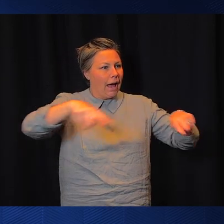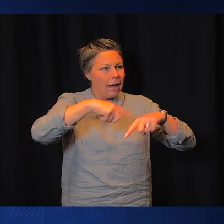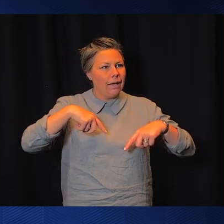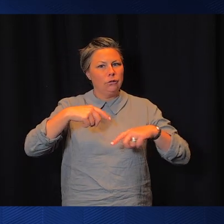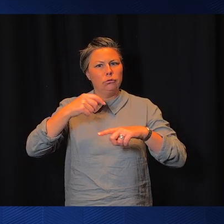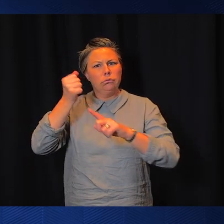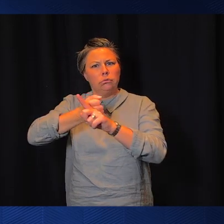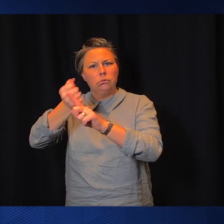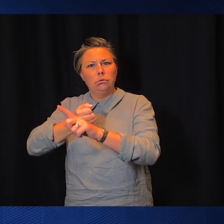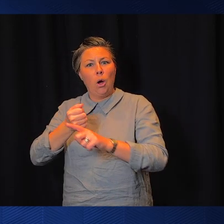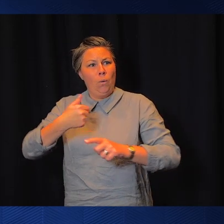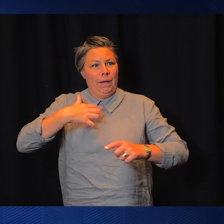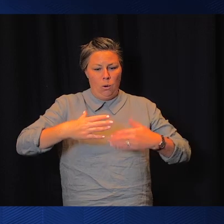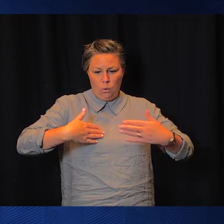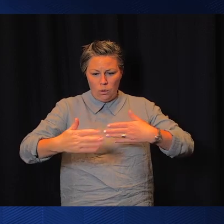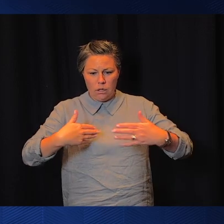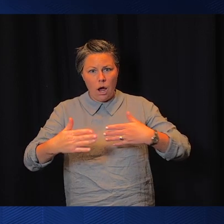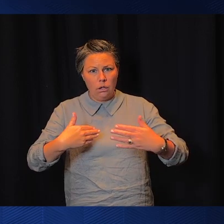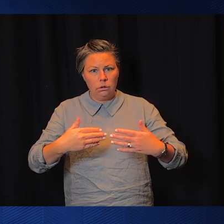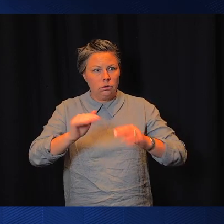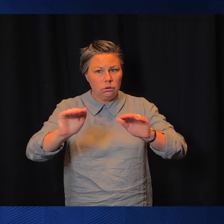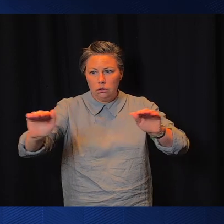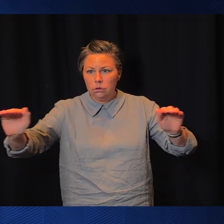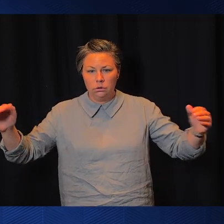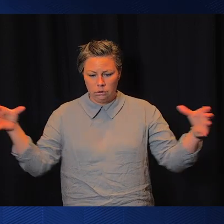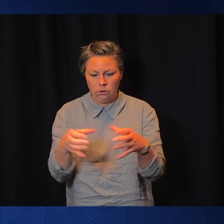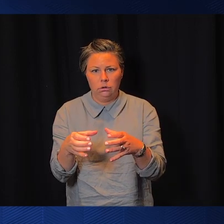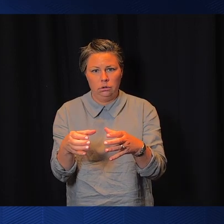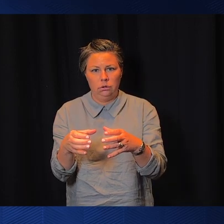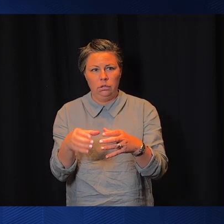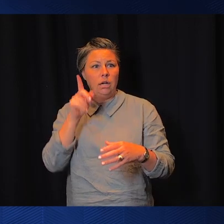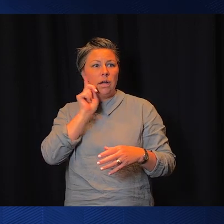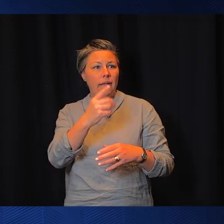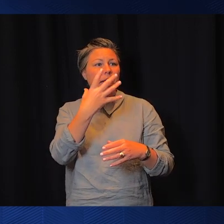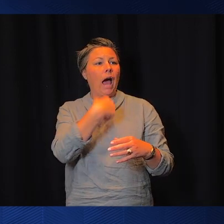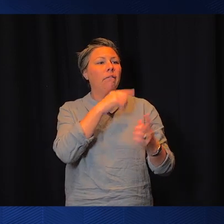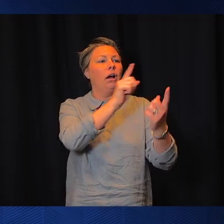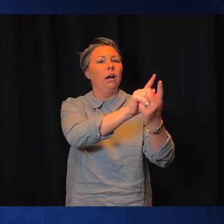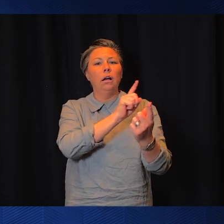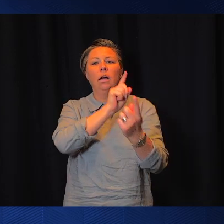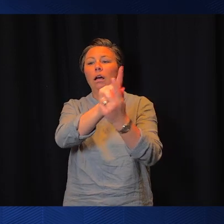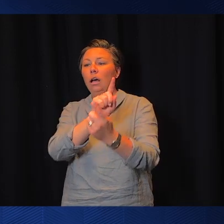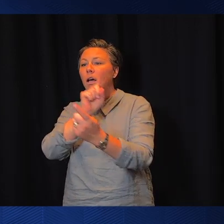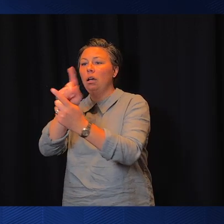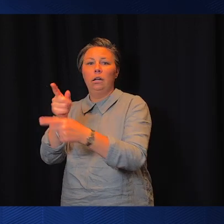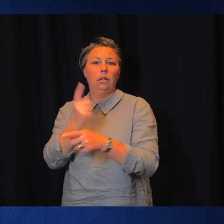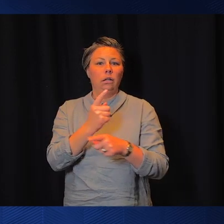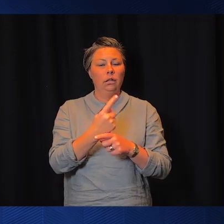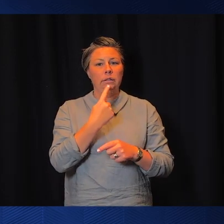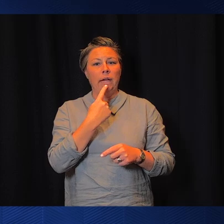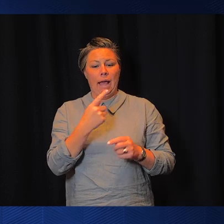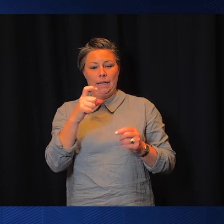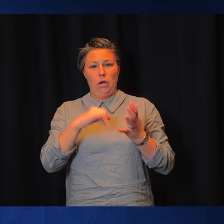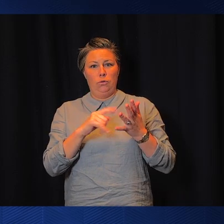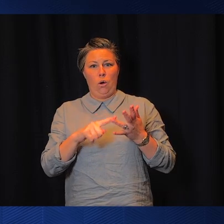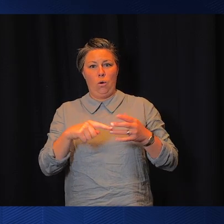pull ourselves together. Yesterday we had a conversation, very compassionate conversation, where the Asia CSO